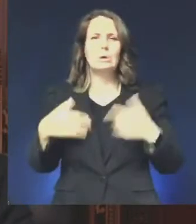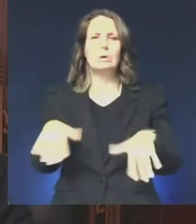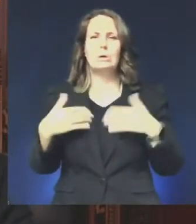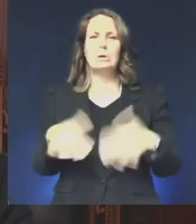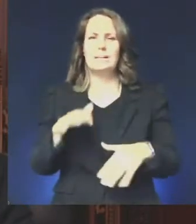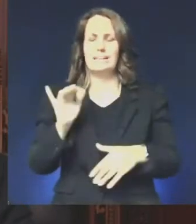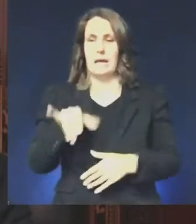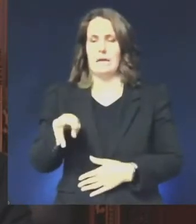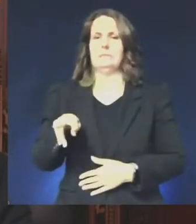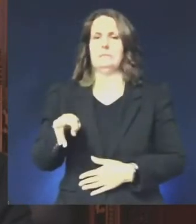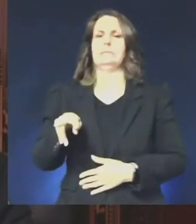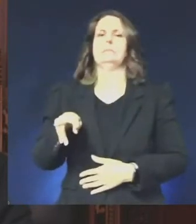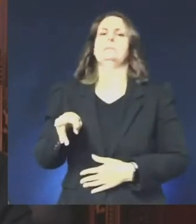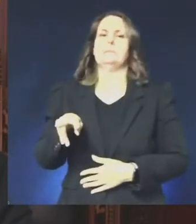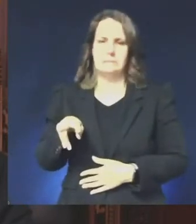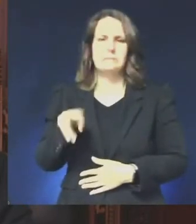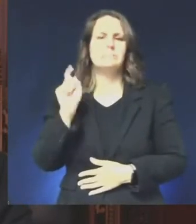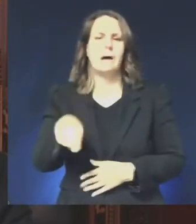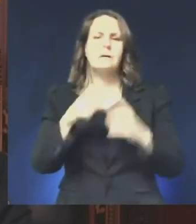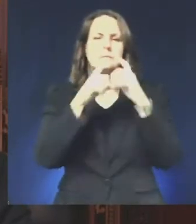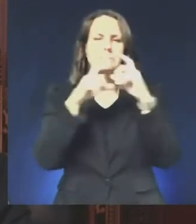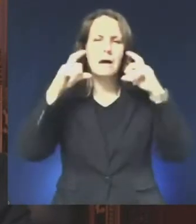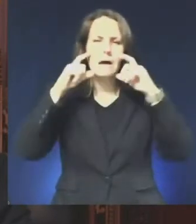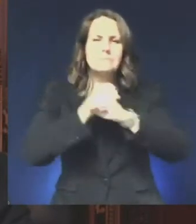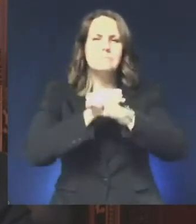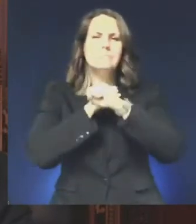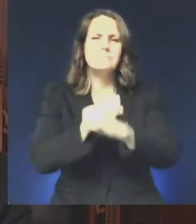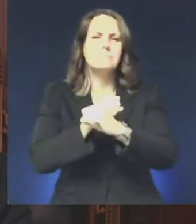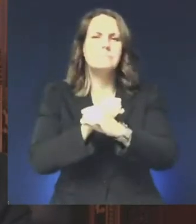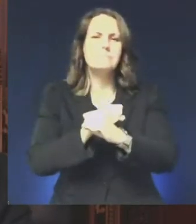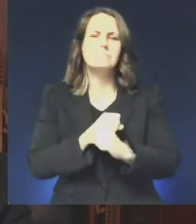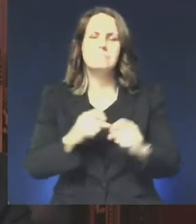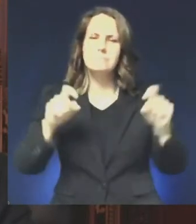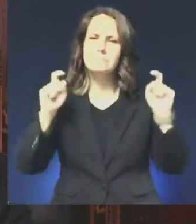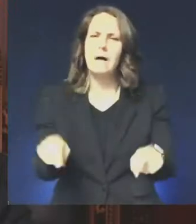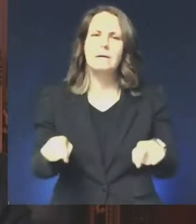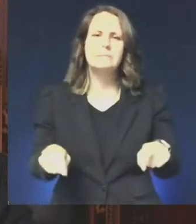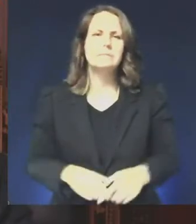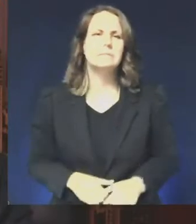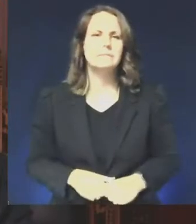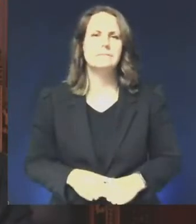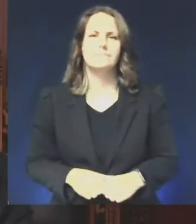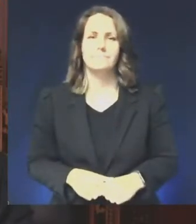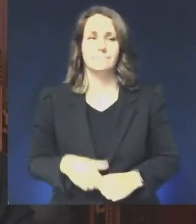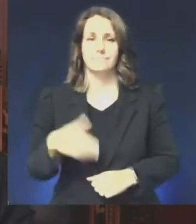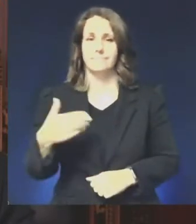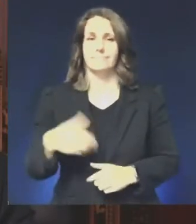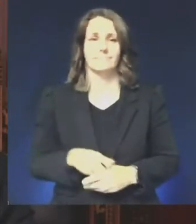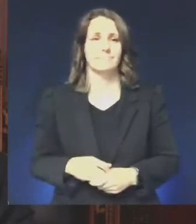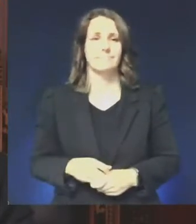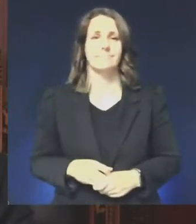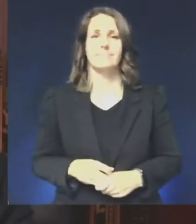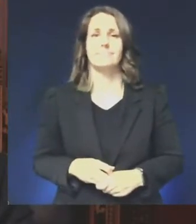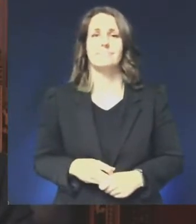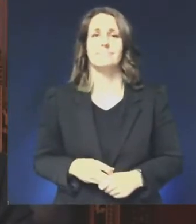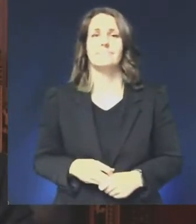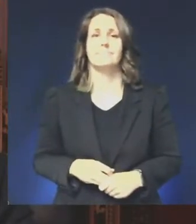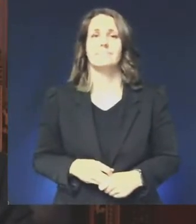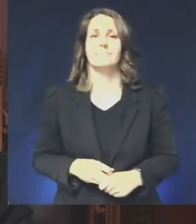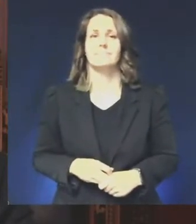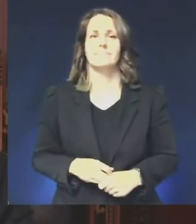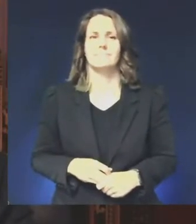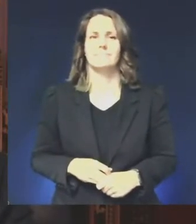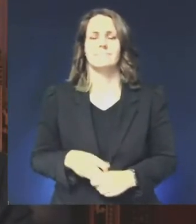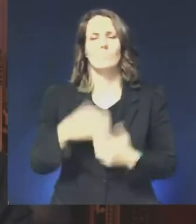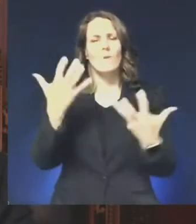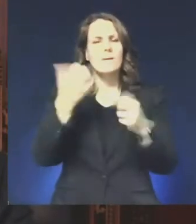make in the coming month, is to make sure that when children go back to school, we make those environments as safe as possible. And that